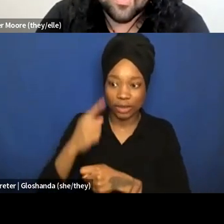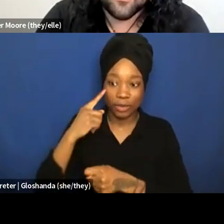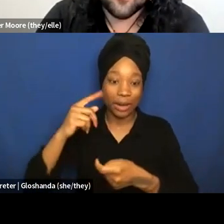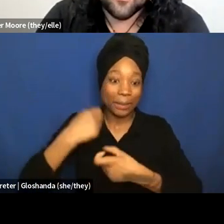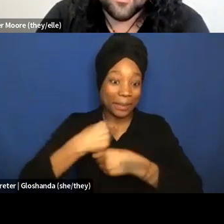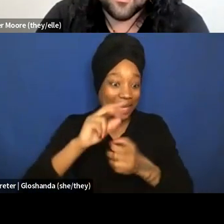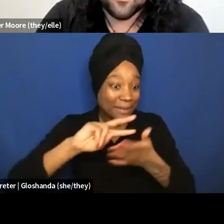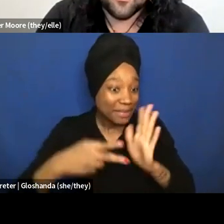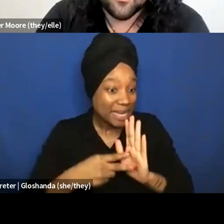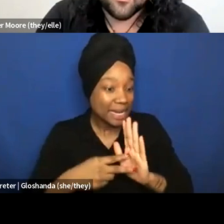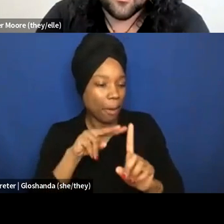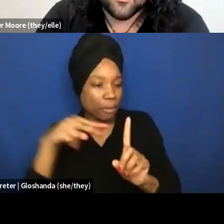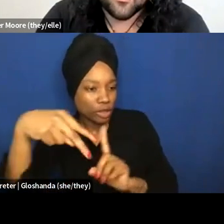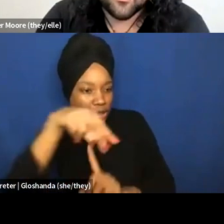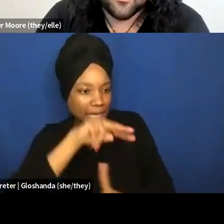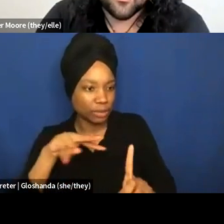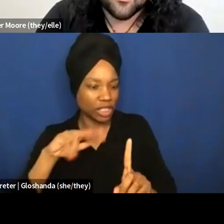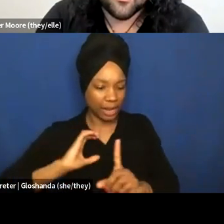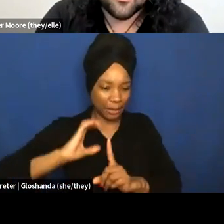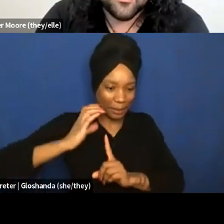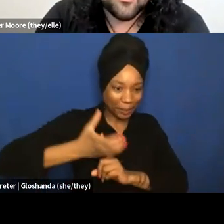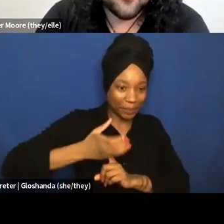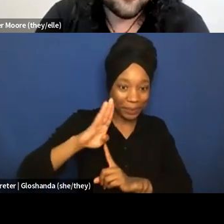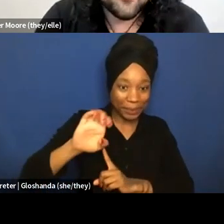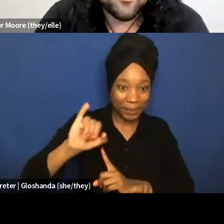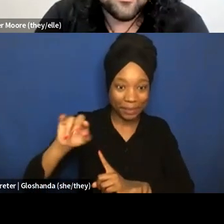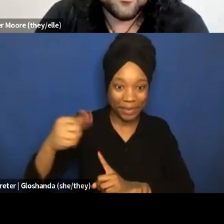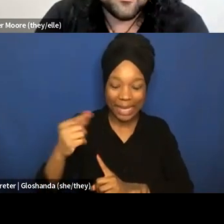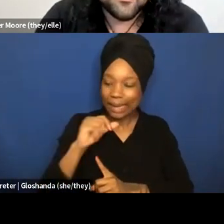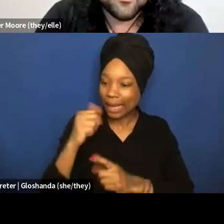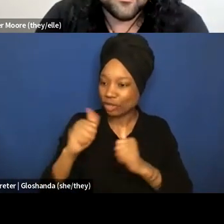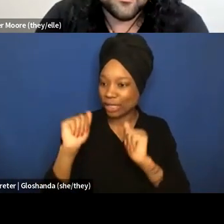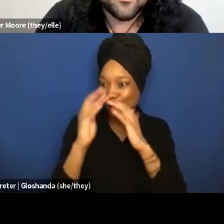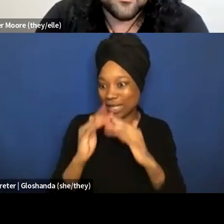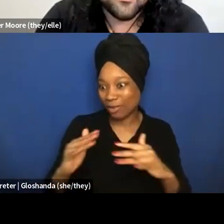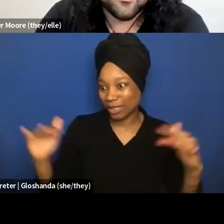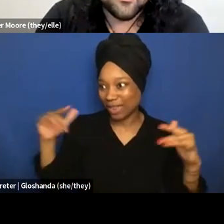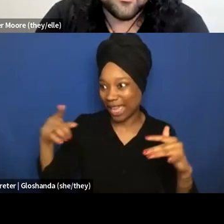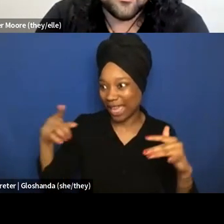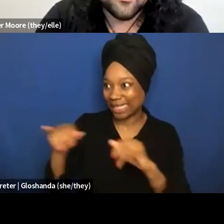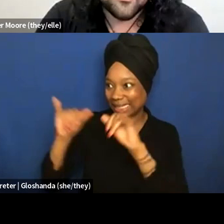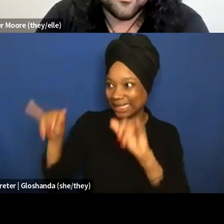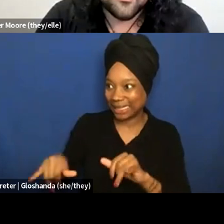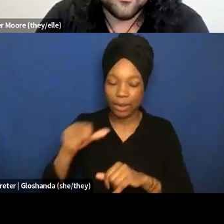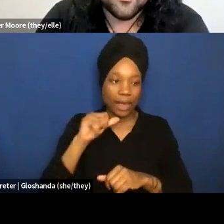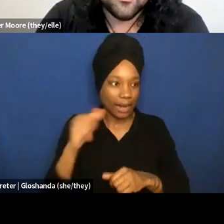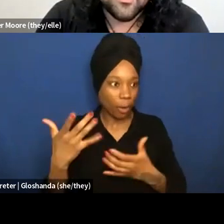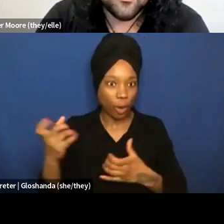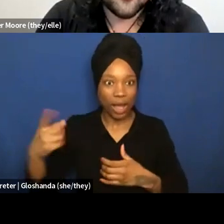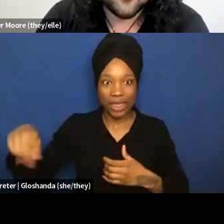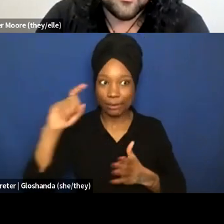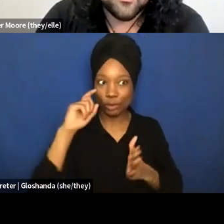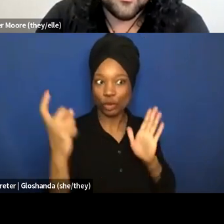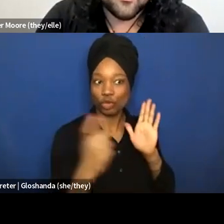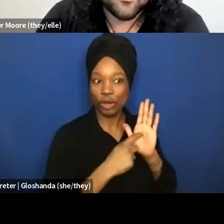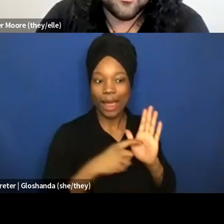of being, not attempting to diversify a Titanic, not attempting to be legible within an